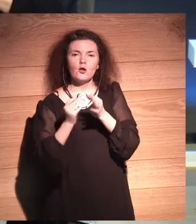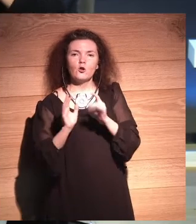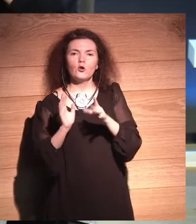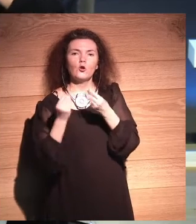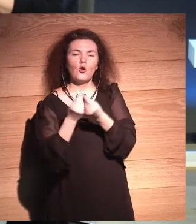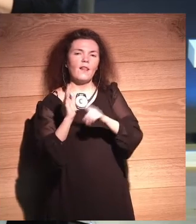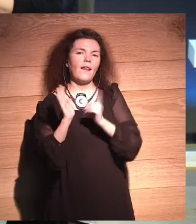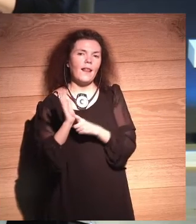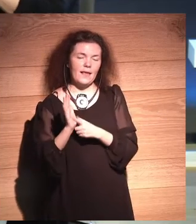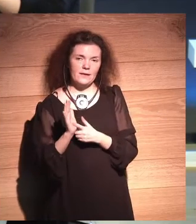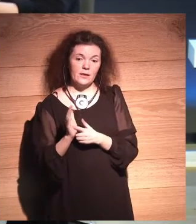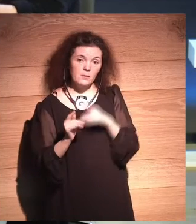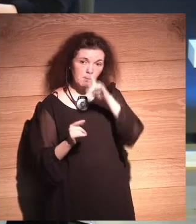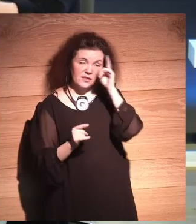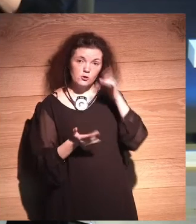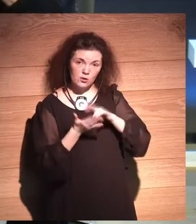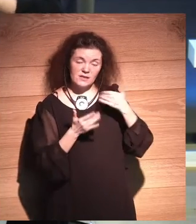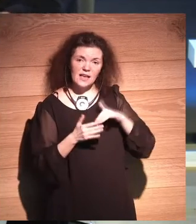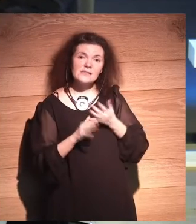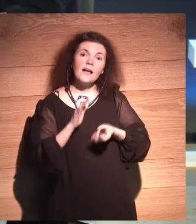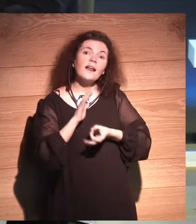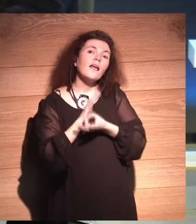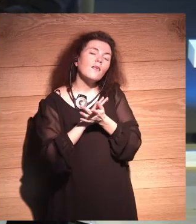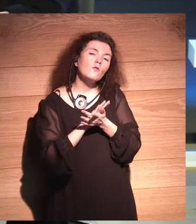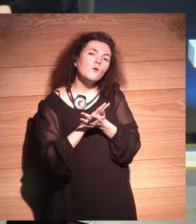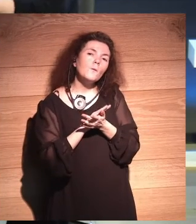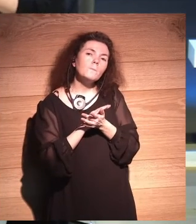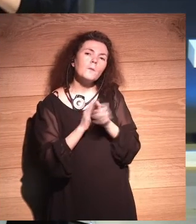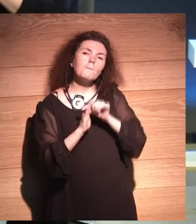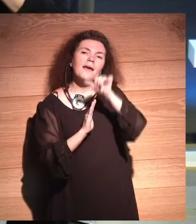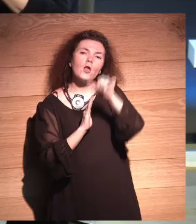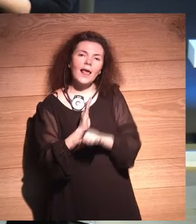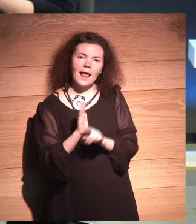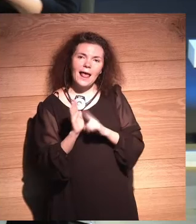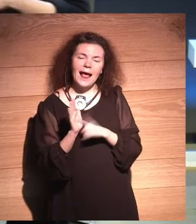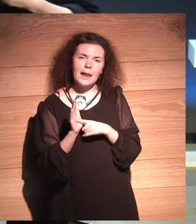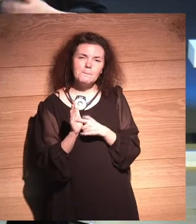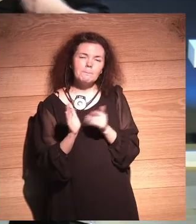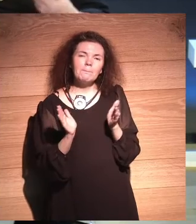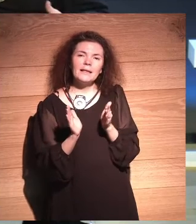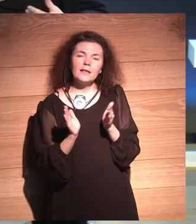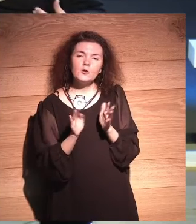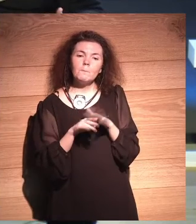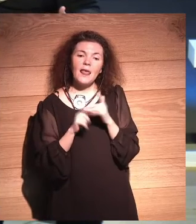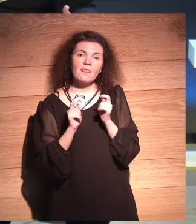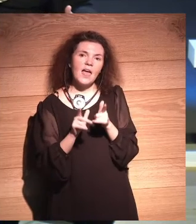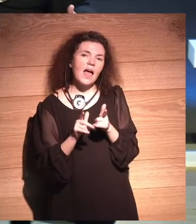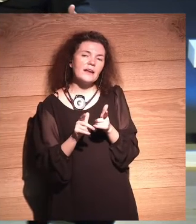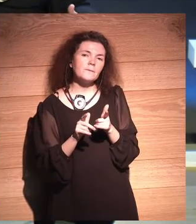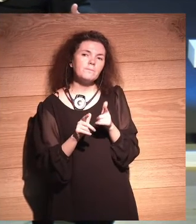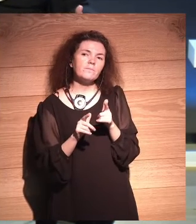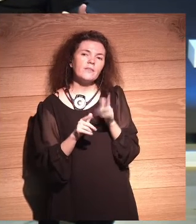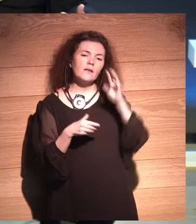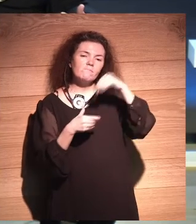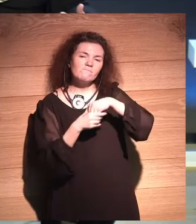Madrid for engagement and participation, and to say we're going to make that the law, as well as then to develop the platforms and practices